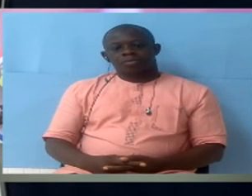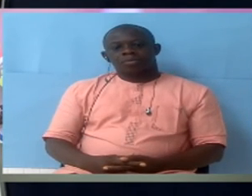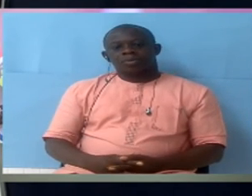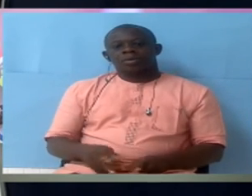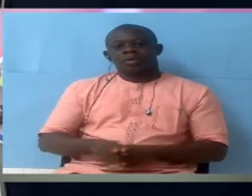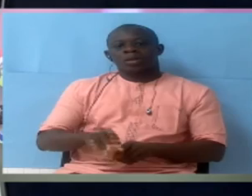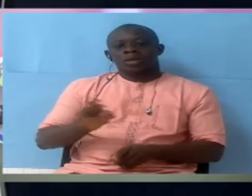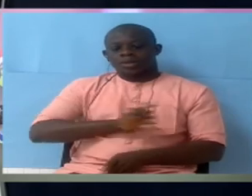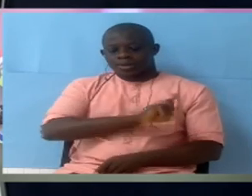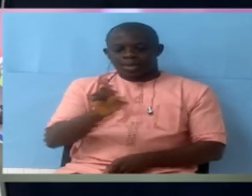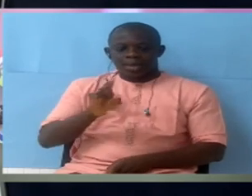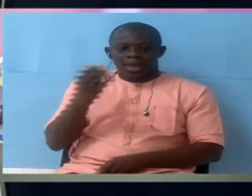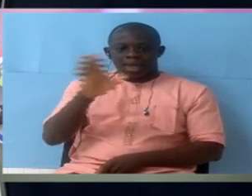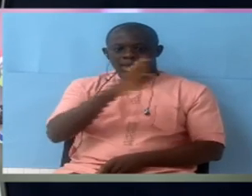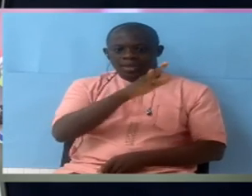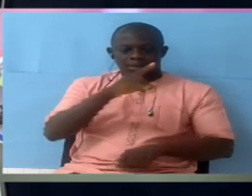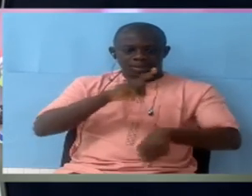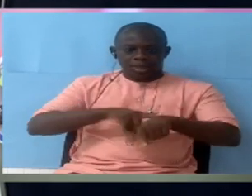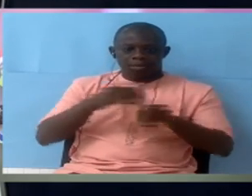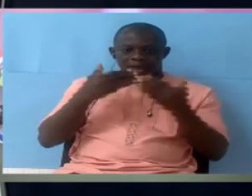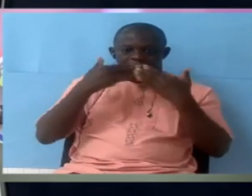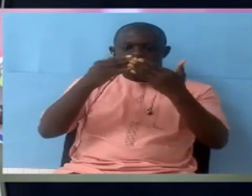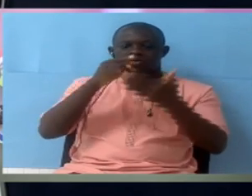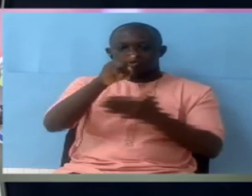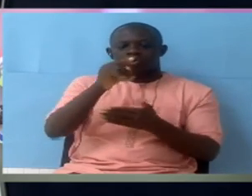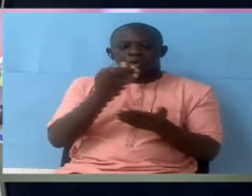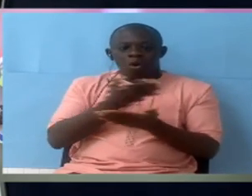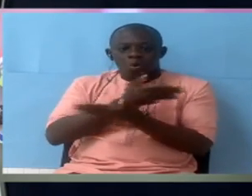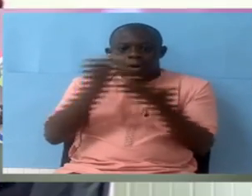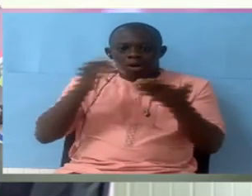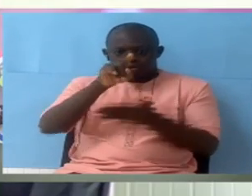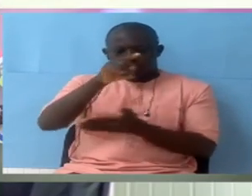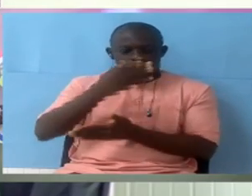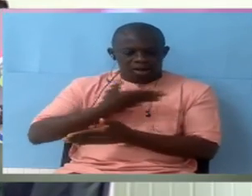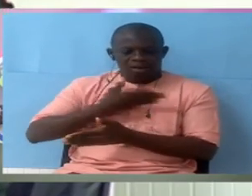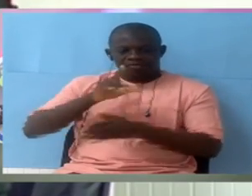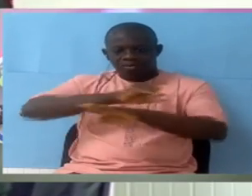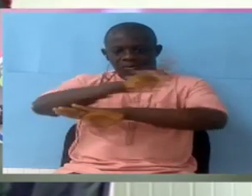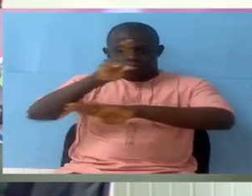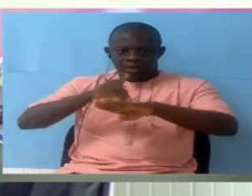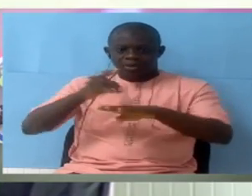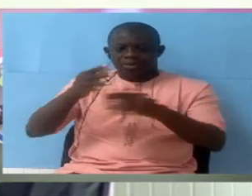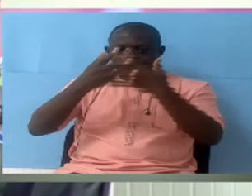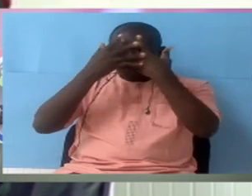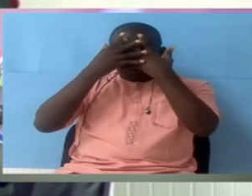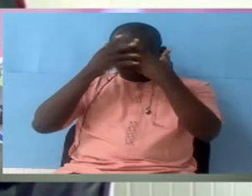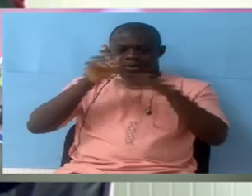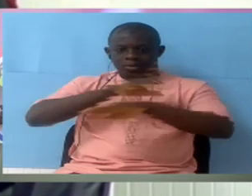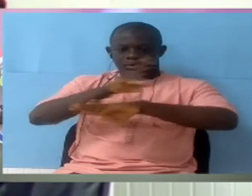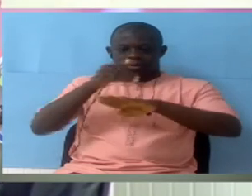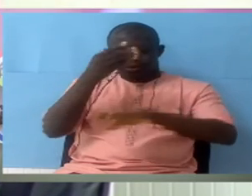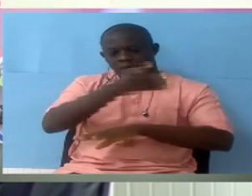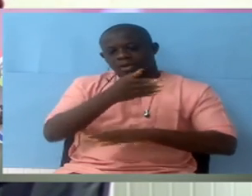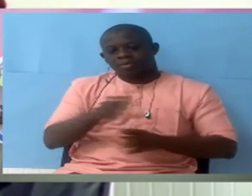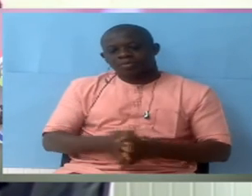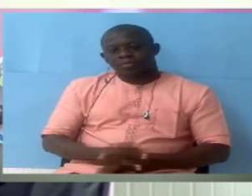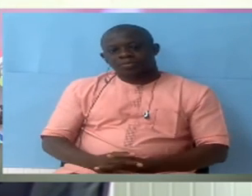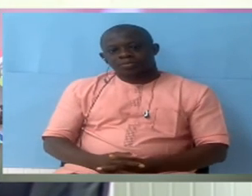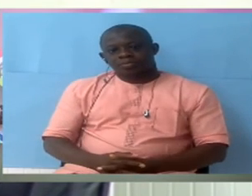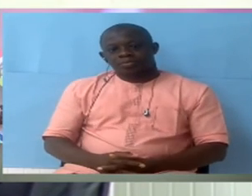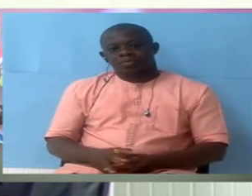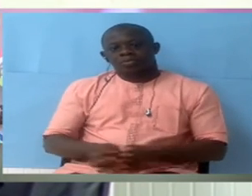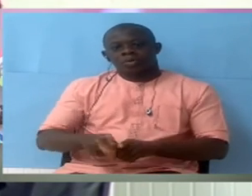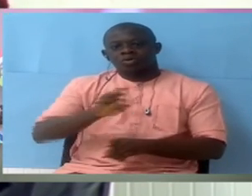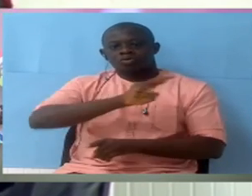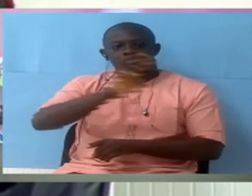point tell you why you were there? Ndax amna waxtu bo xamne wax nañ la li tax ñu isi la fofu. Not